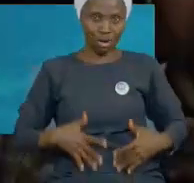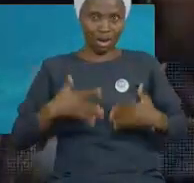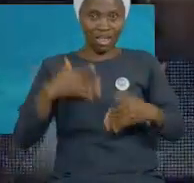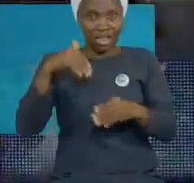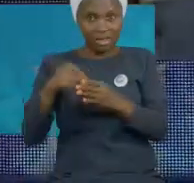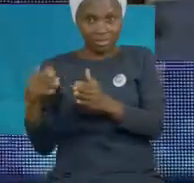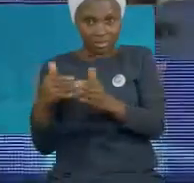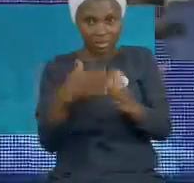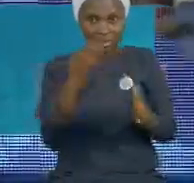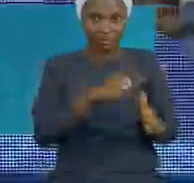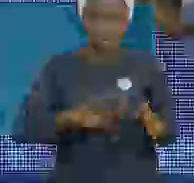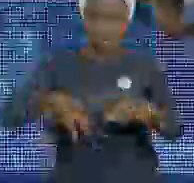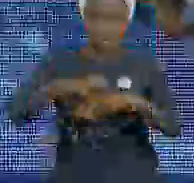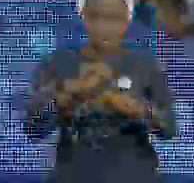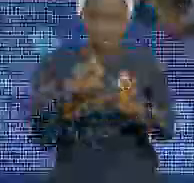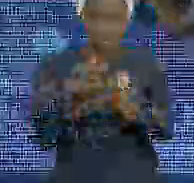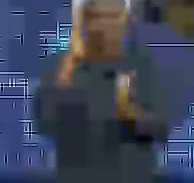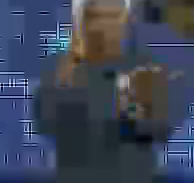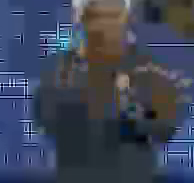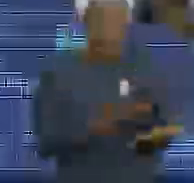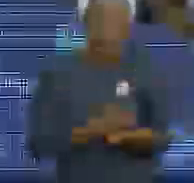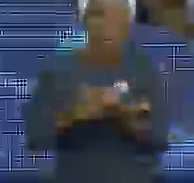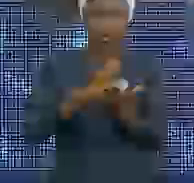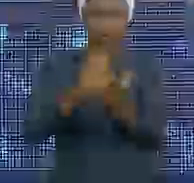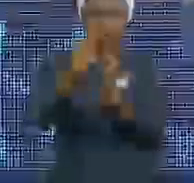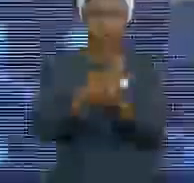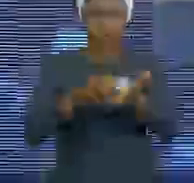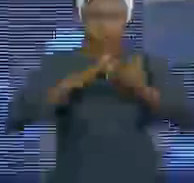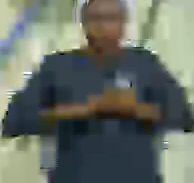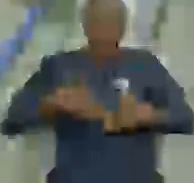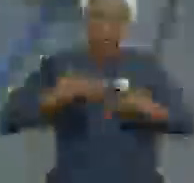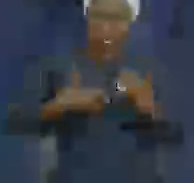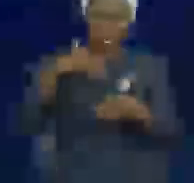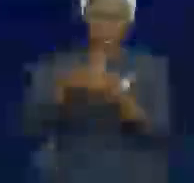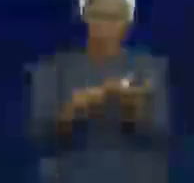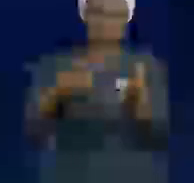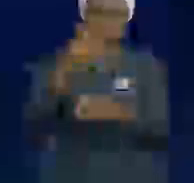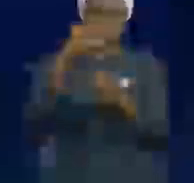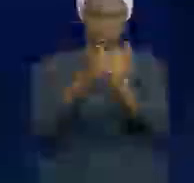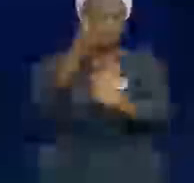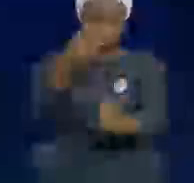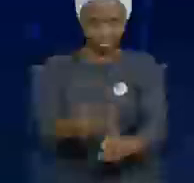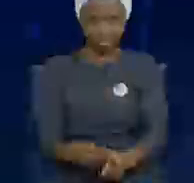kingdom that will bring righteousness and peace and joy in the Holy Ghost.